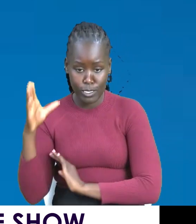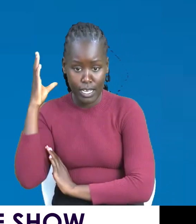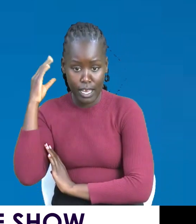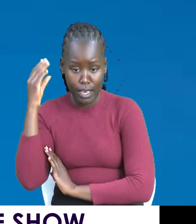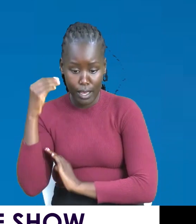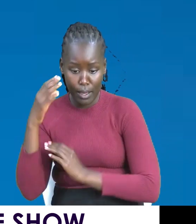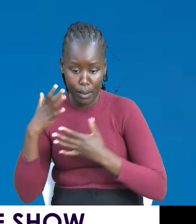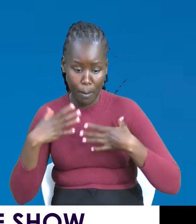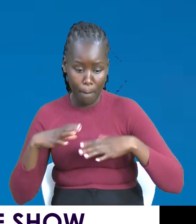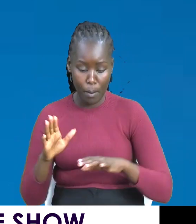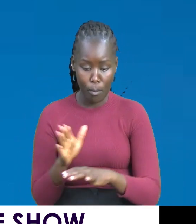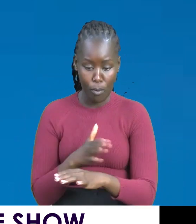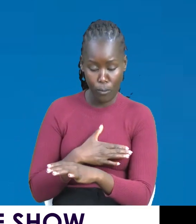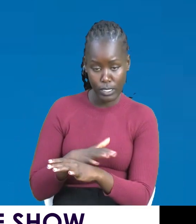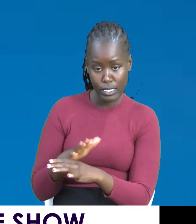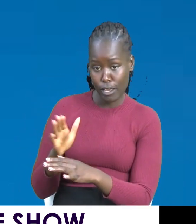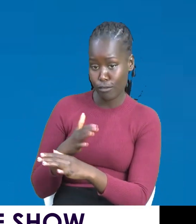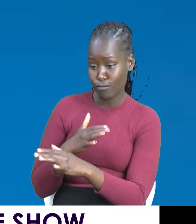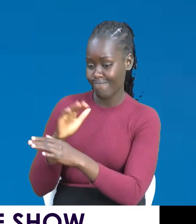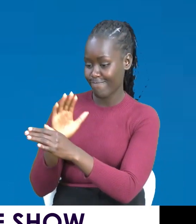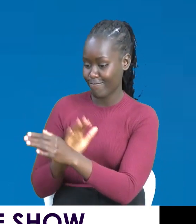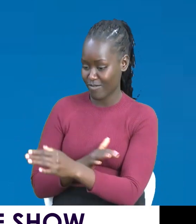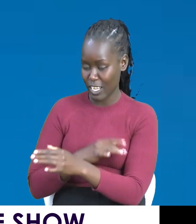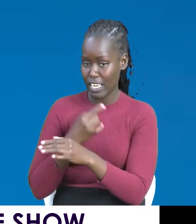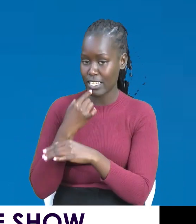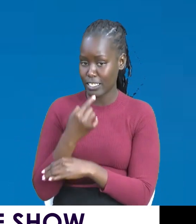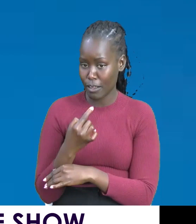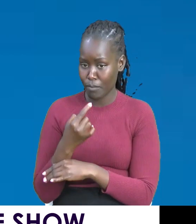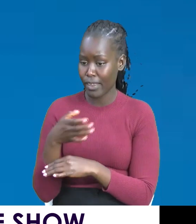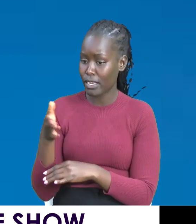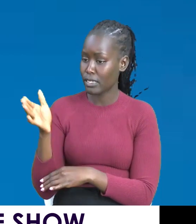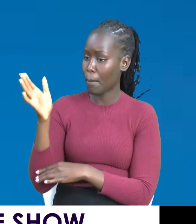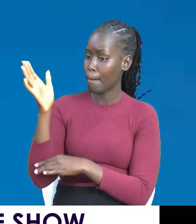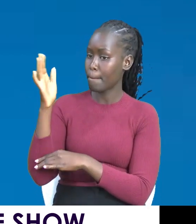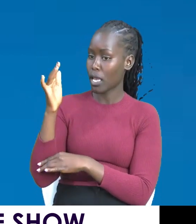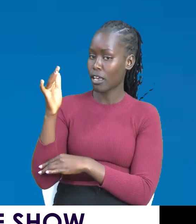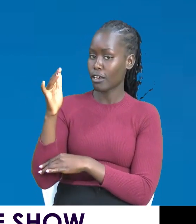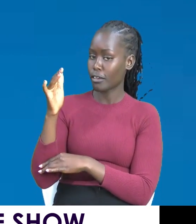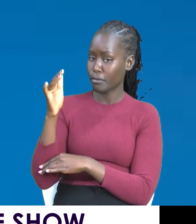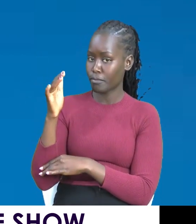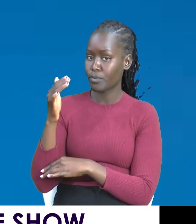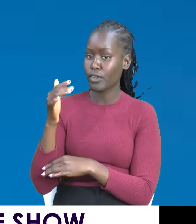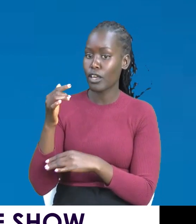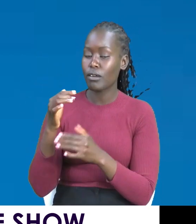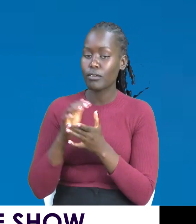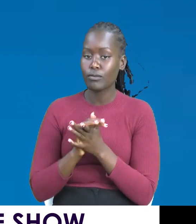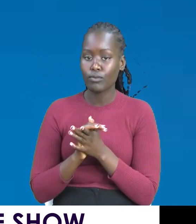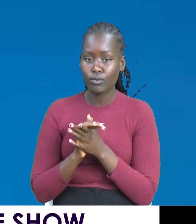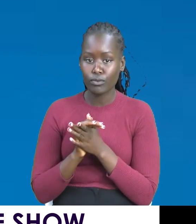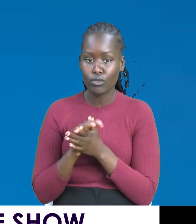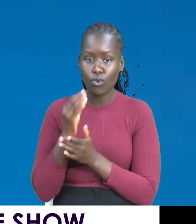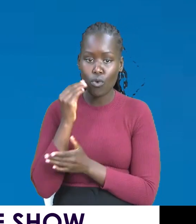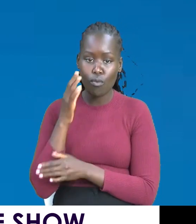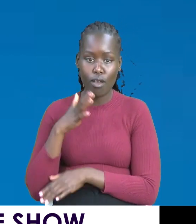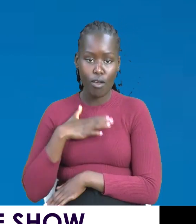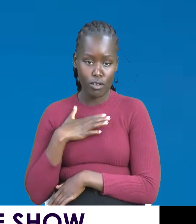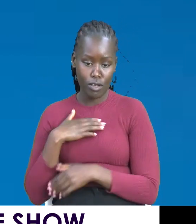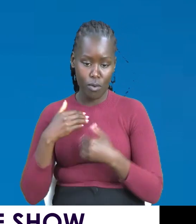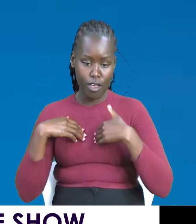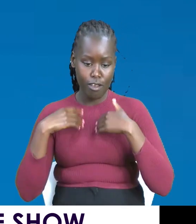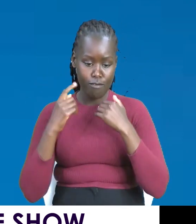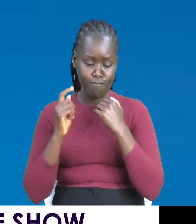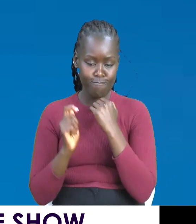who sing some songs, they say, let us go back to our roots. Because there is an attempt in